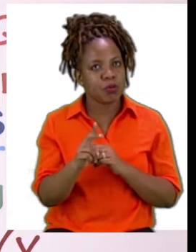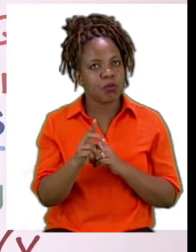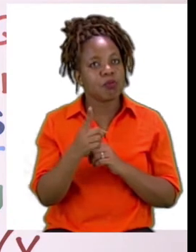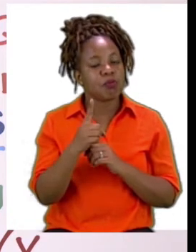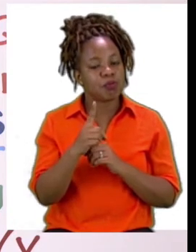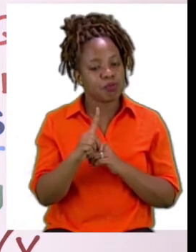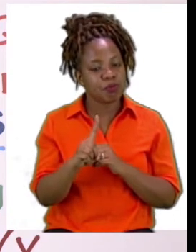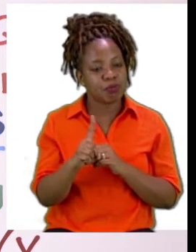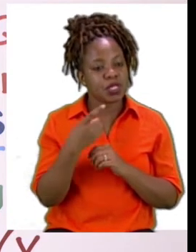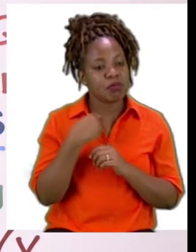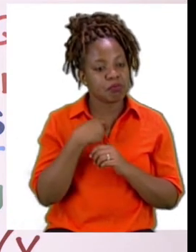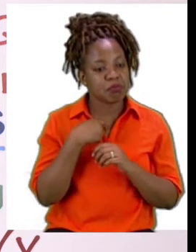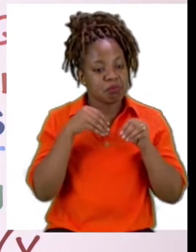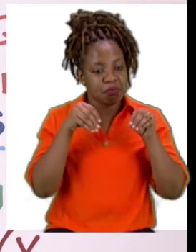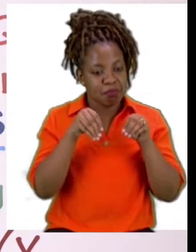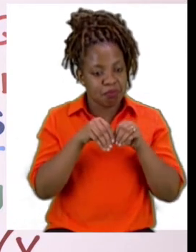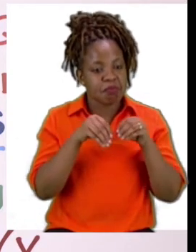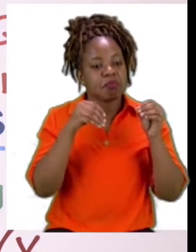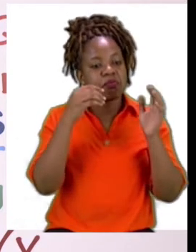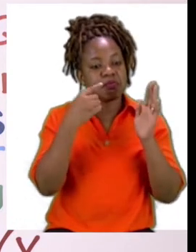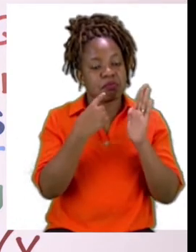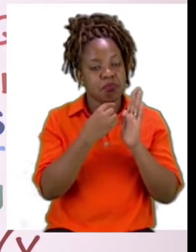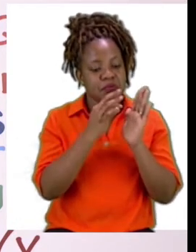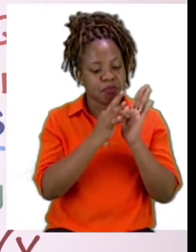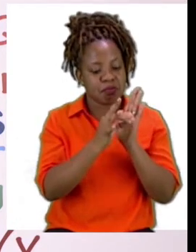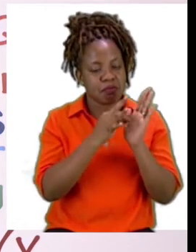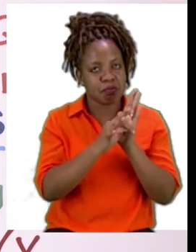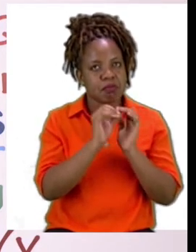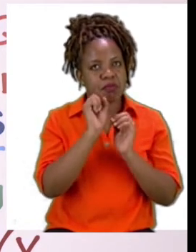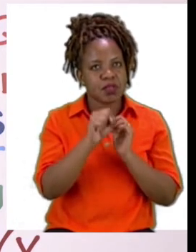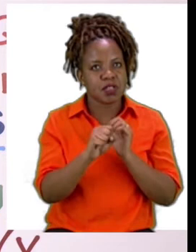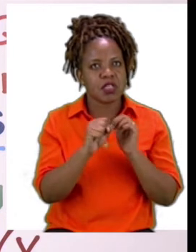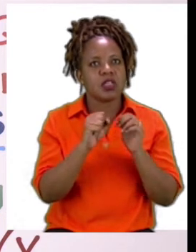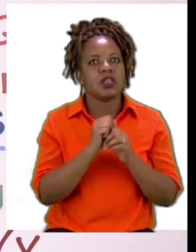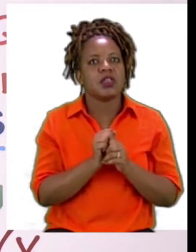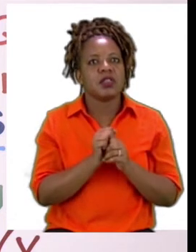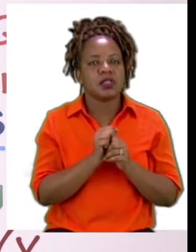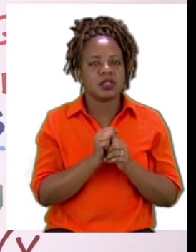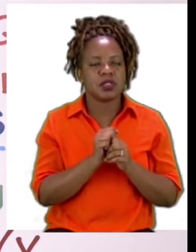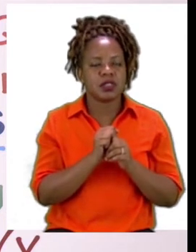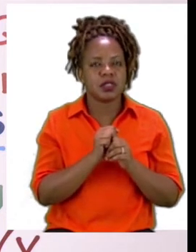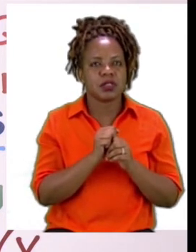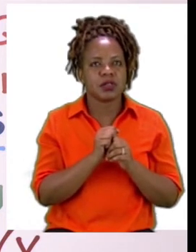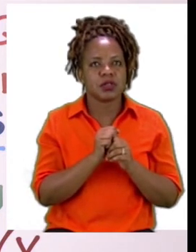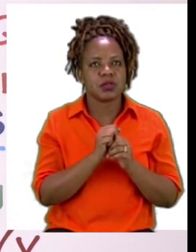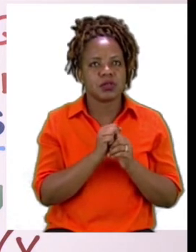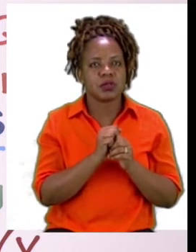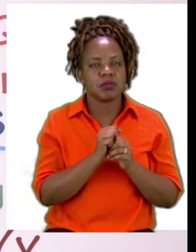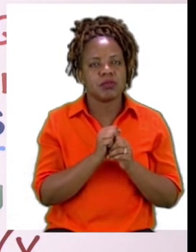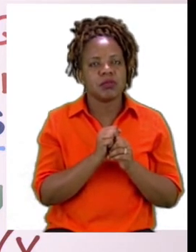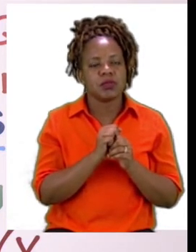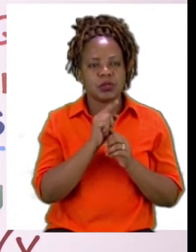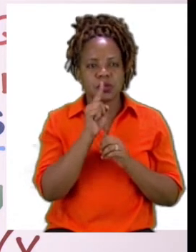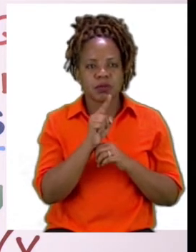to make it a fraction, I need to divide it, which means to break it down.